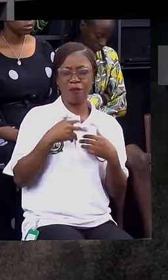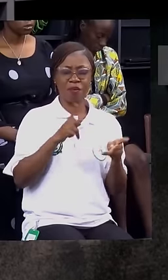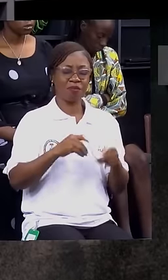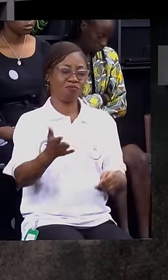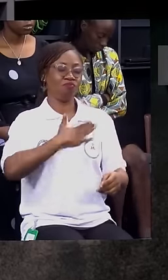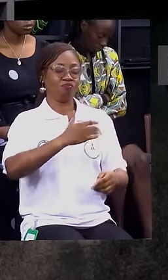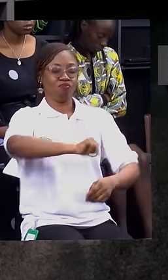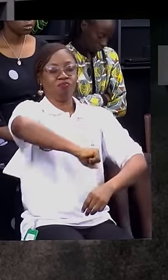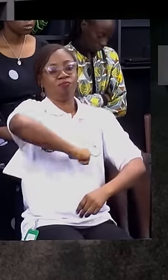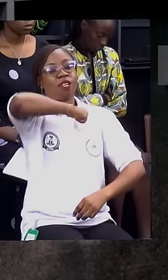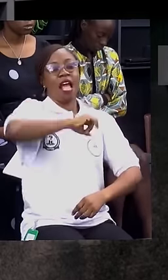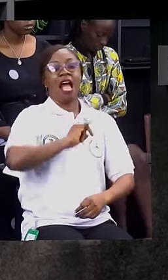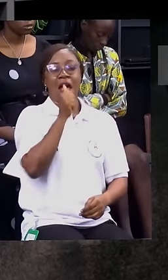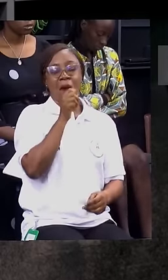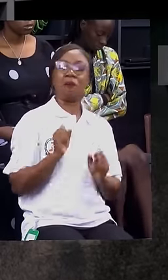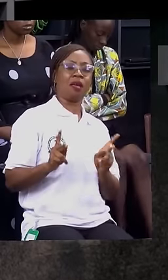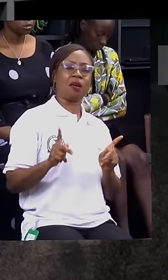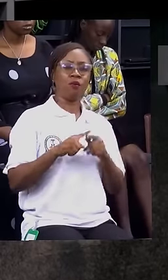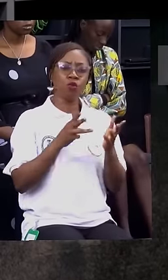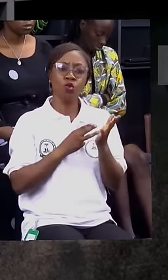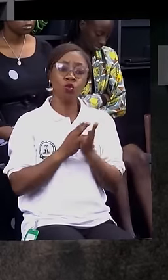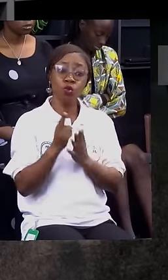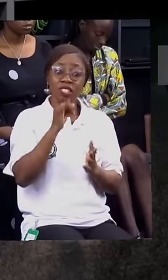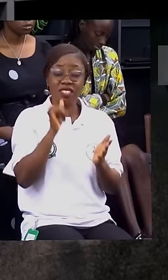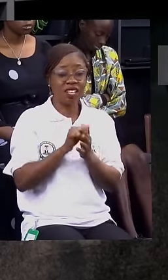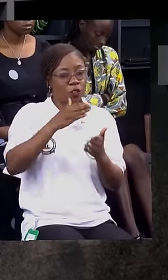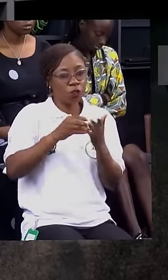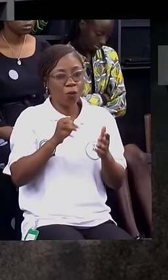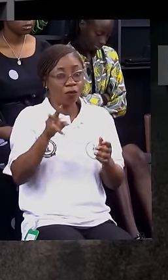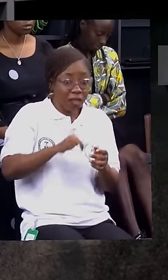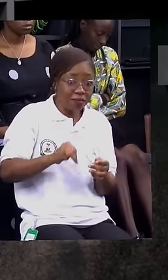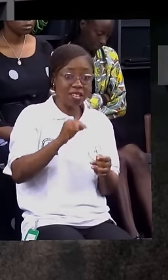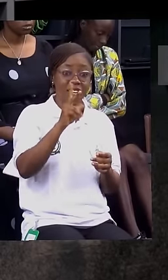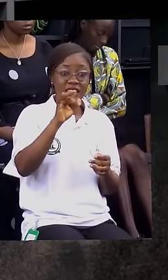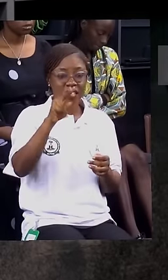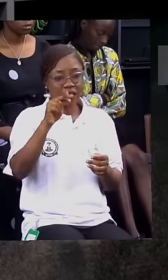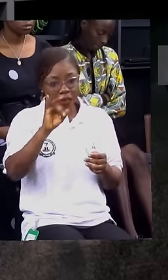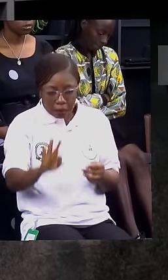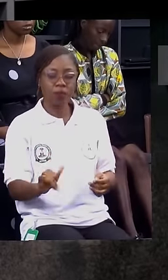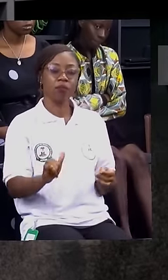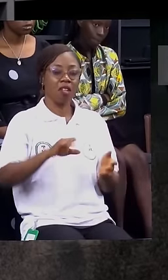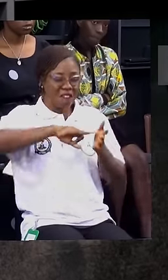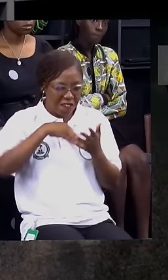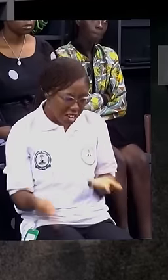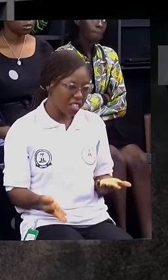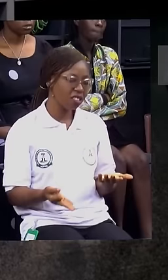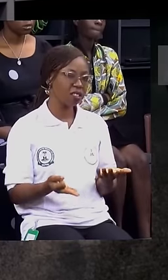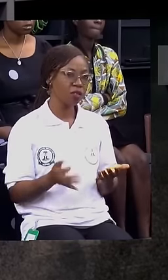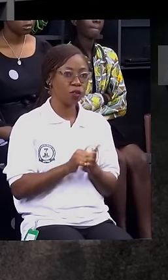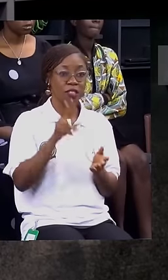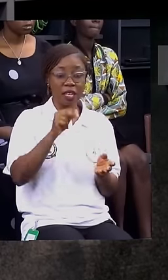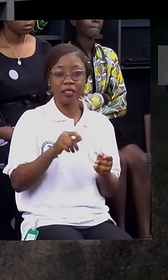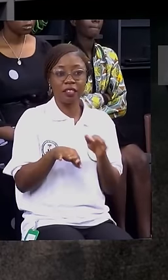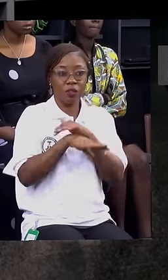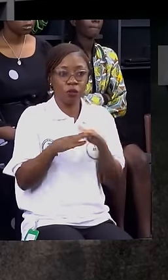to say they are okay, but the truth is that some of them, their kidneys are already failing. Yes, it's just that no